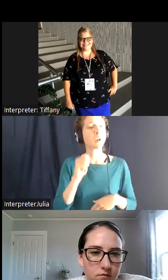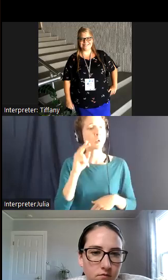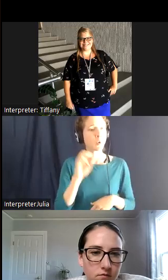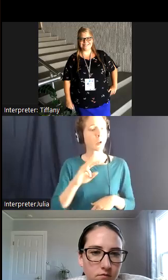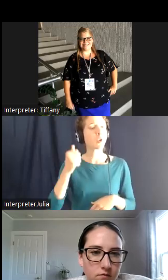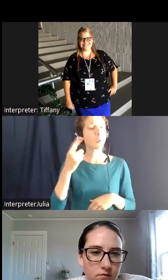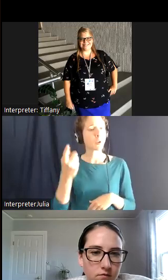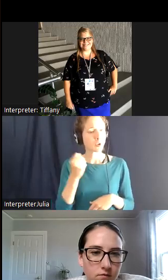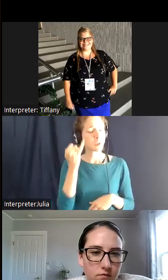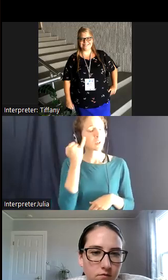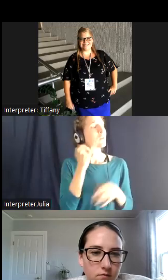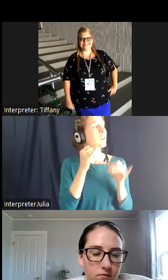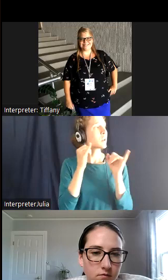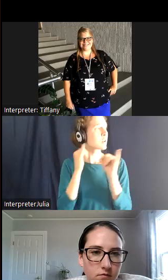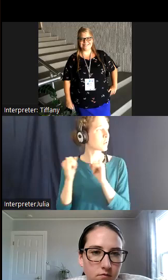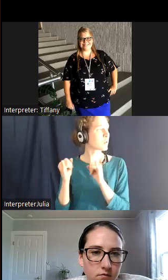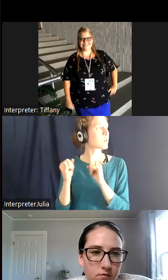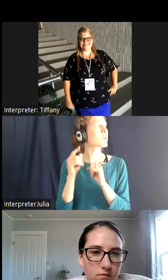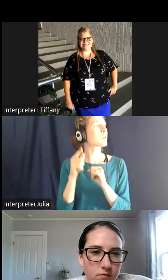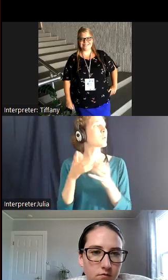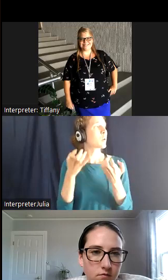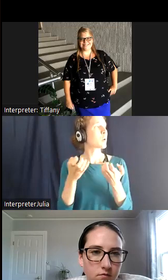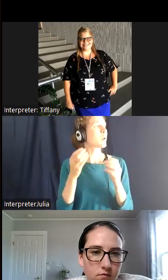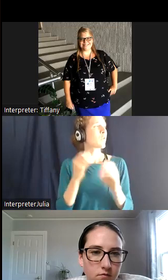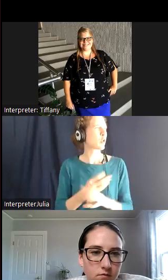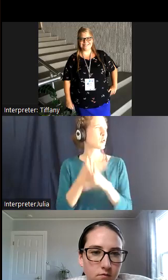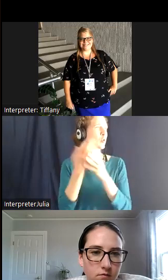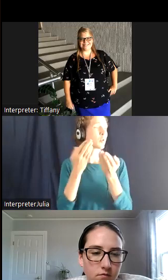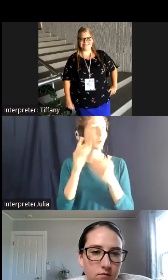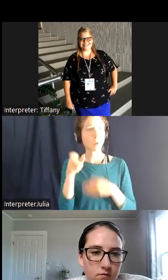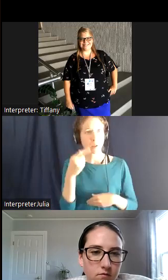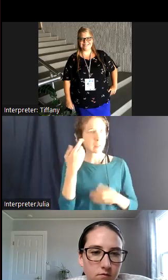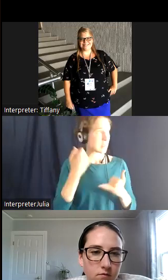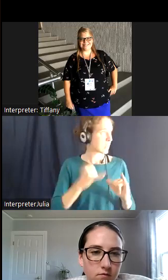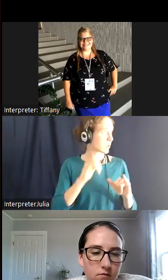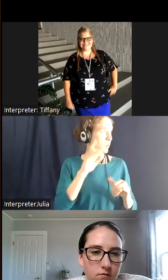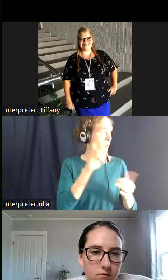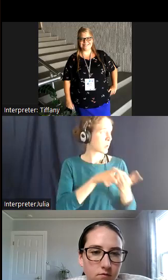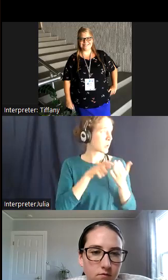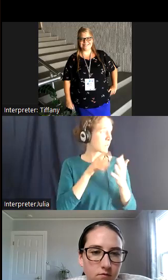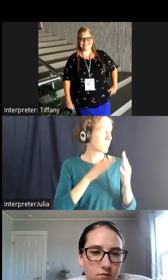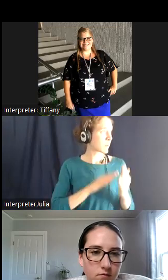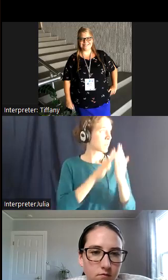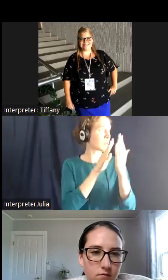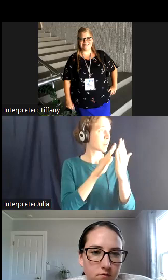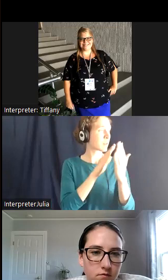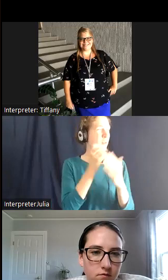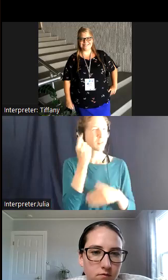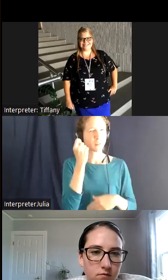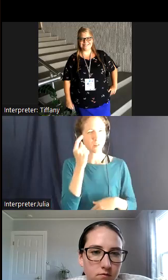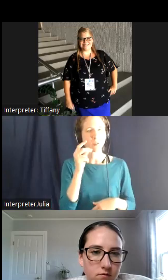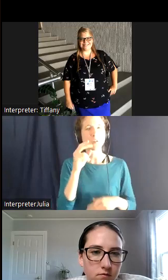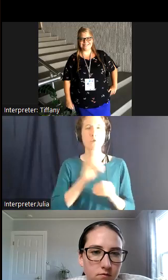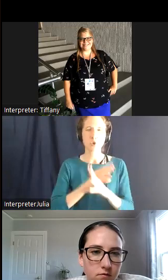individual wants only virtual services, is face-to-face still required? In virtual, we mentioned virtual